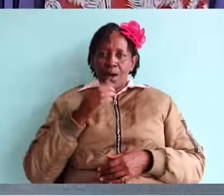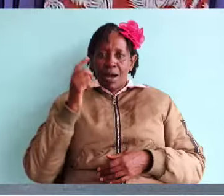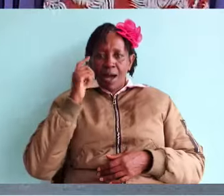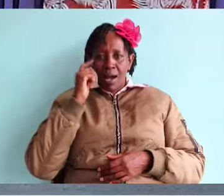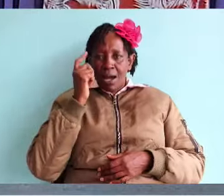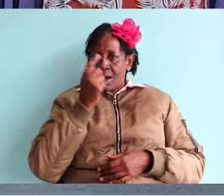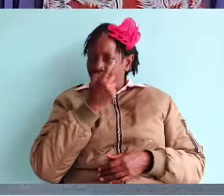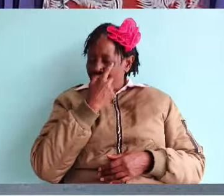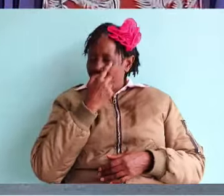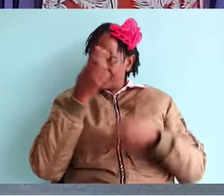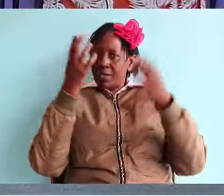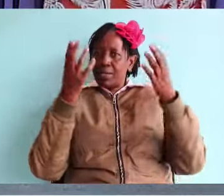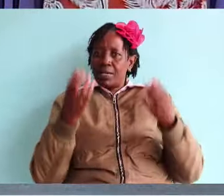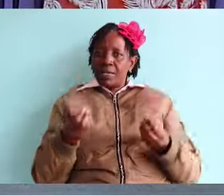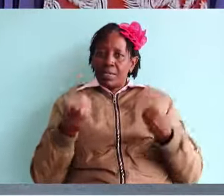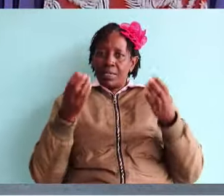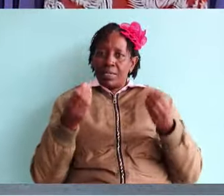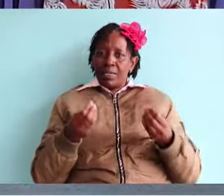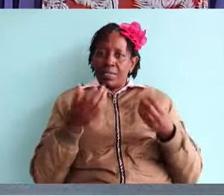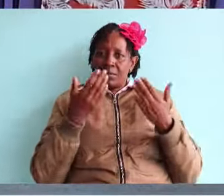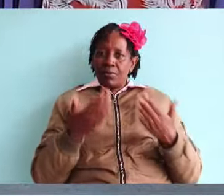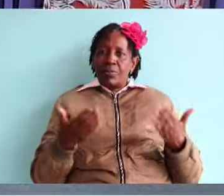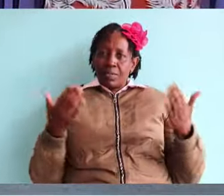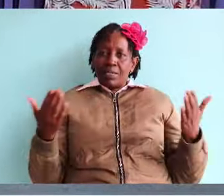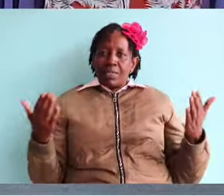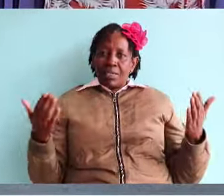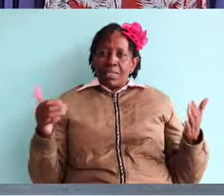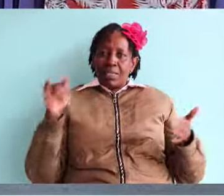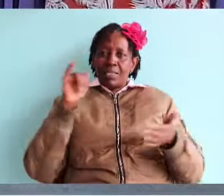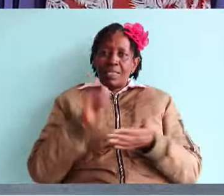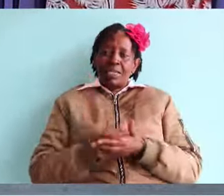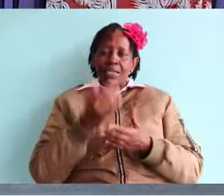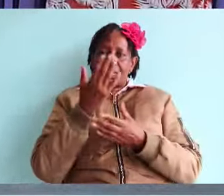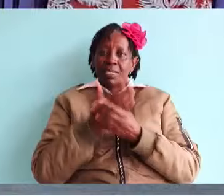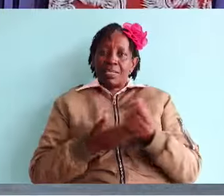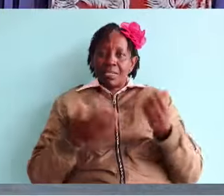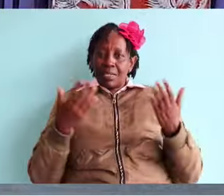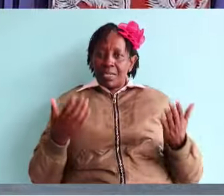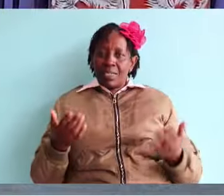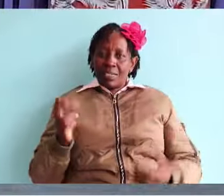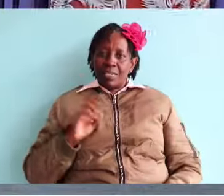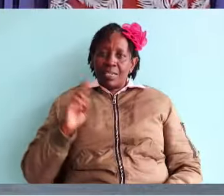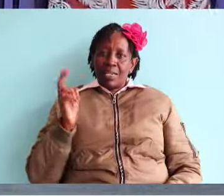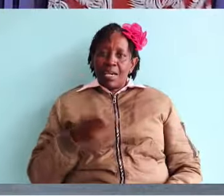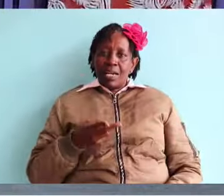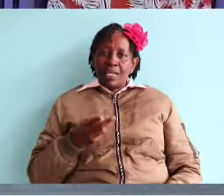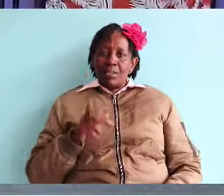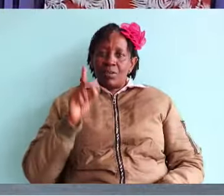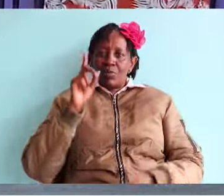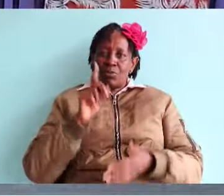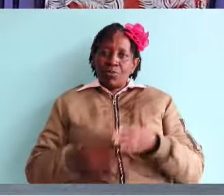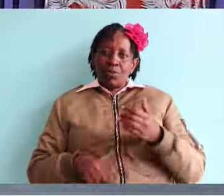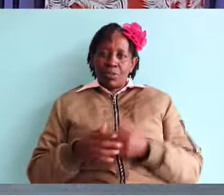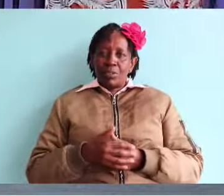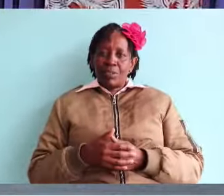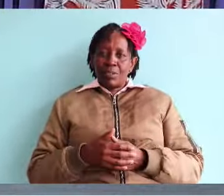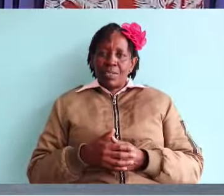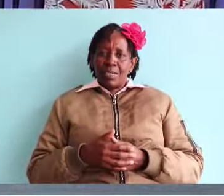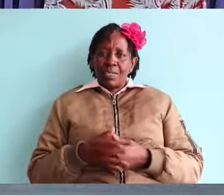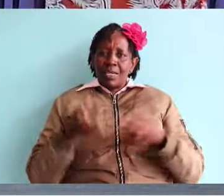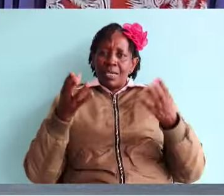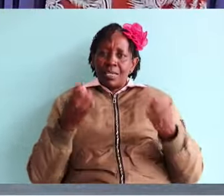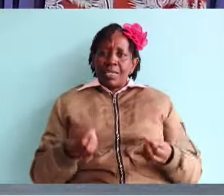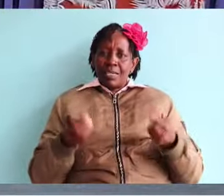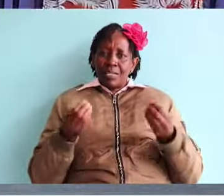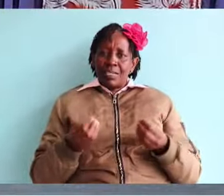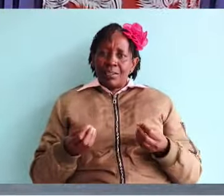It's easy to turn to the things that discourage us, to the things that hold us back. It's easy to turn back